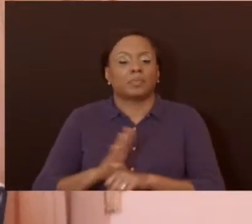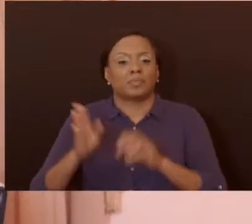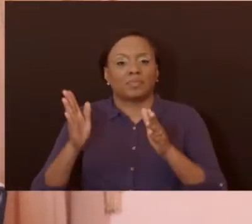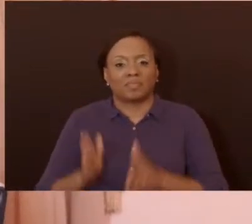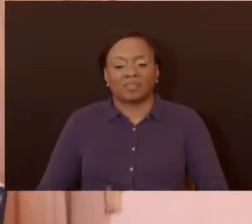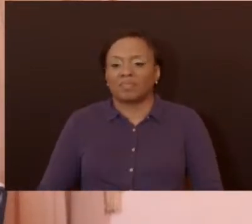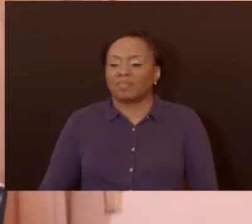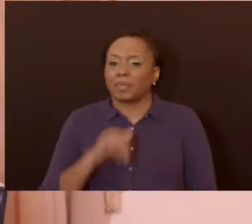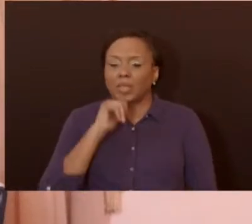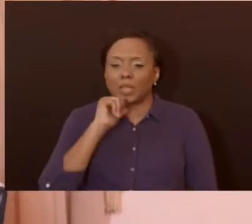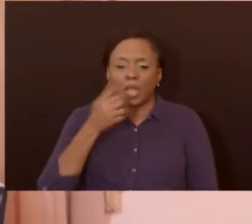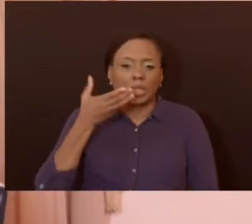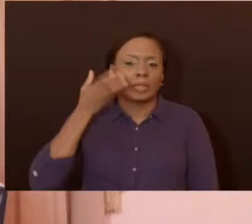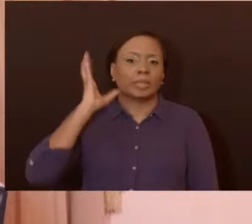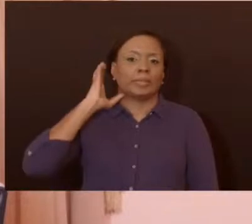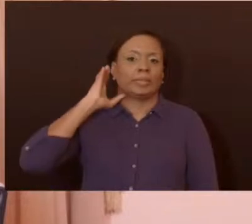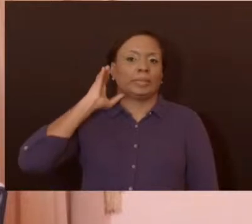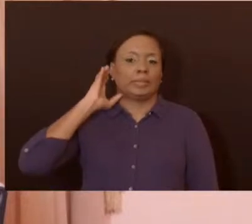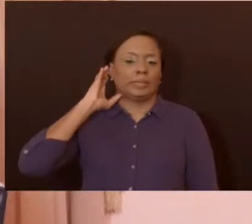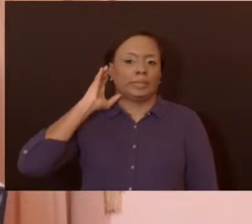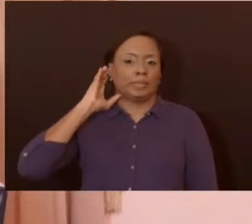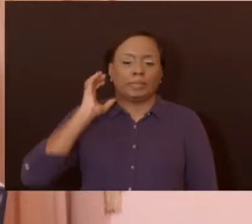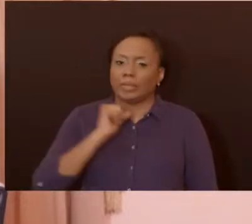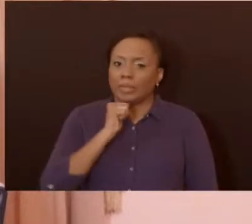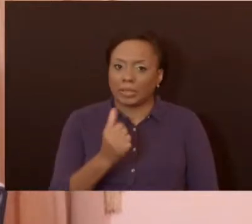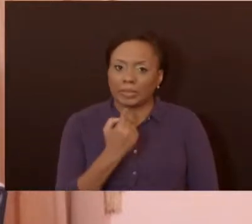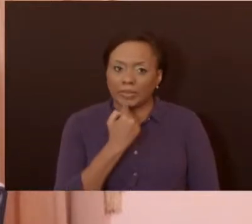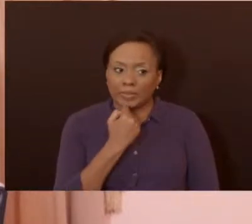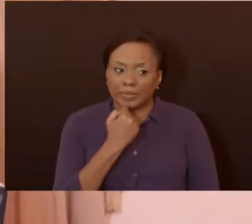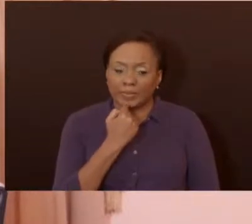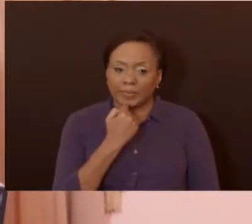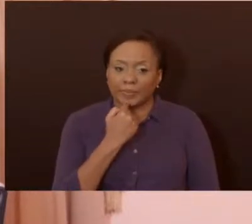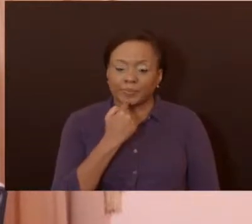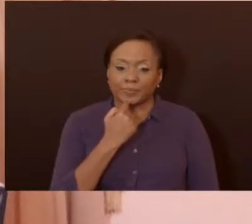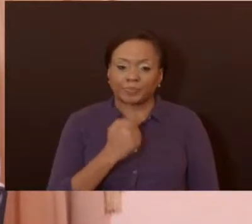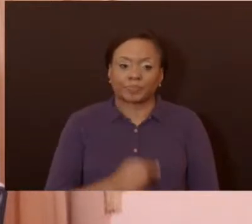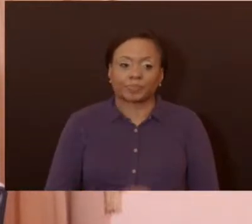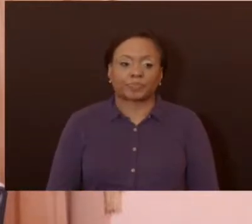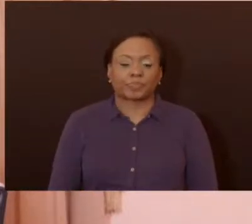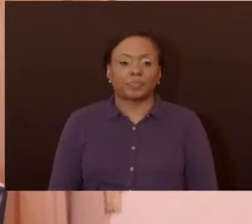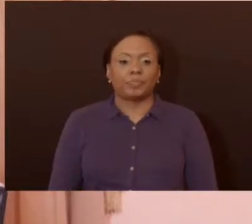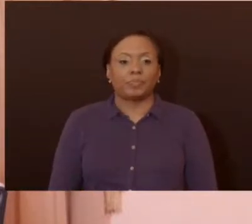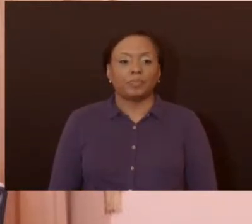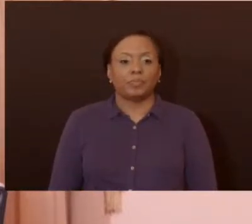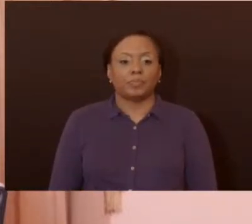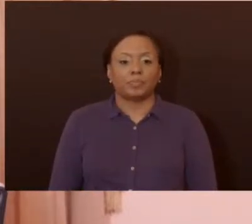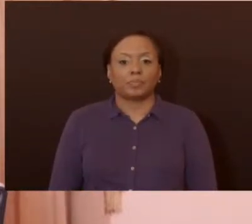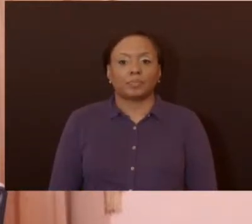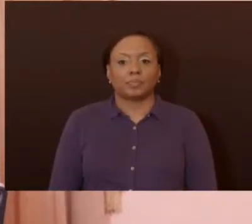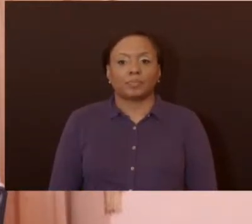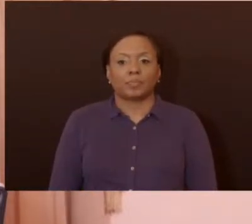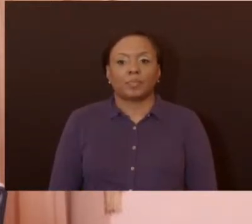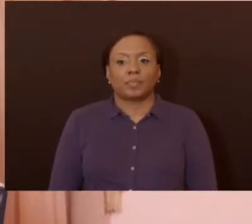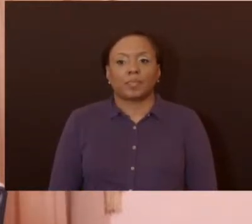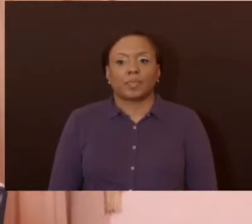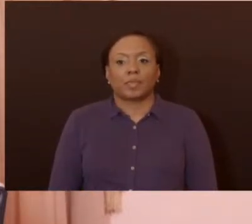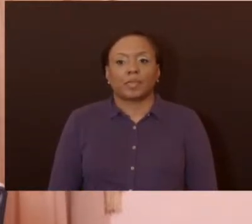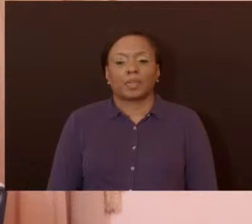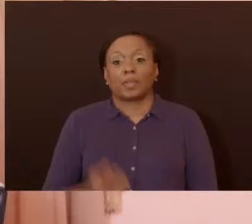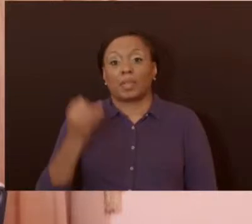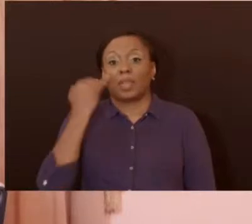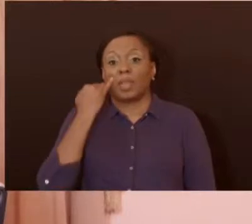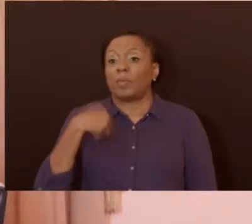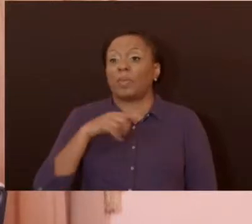the directives and the protocols seriously. And in those circumstances, if we had 10 COVID monitoring units, we would